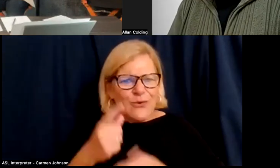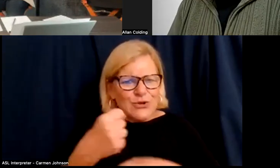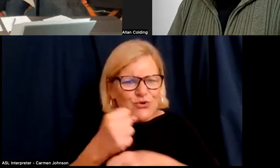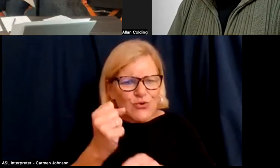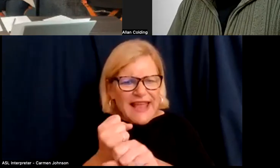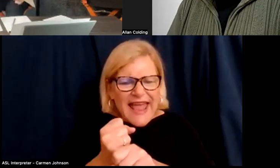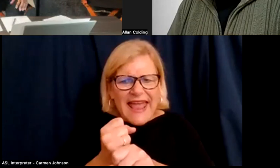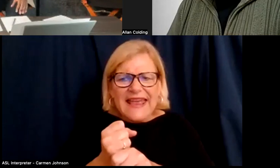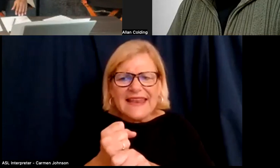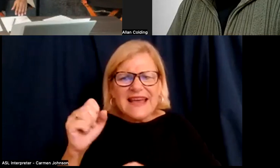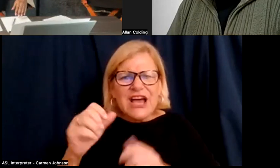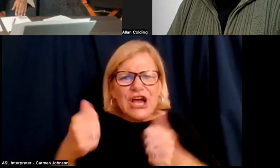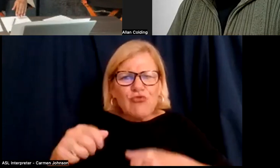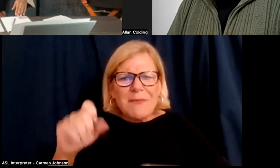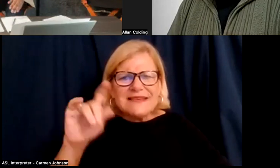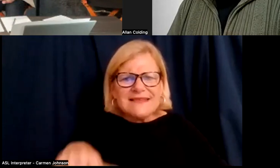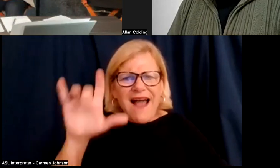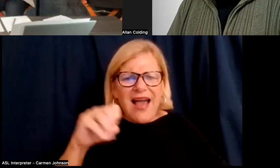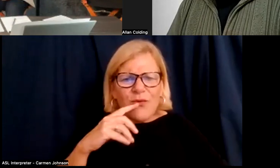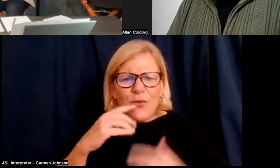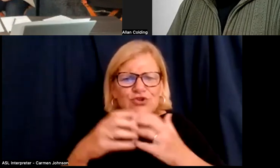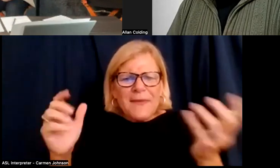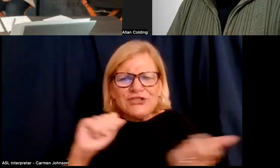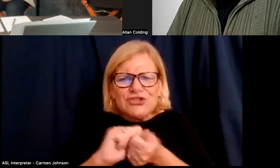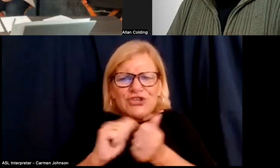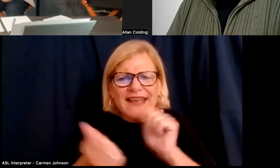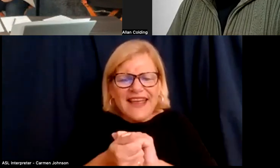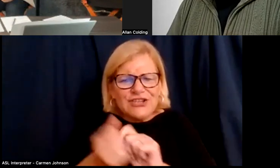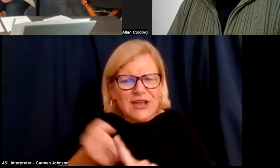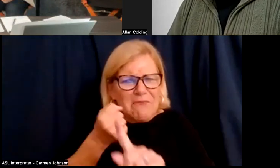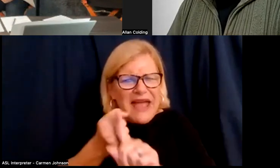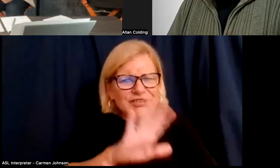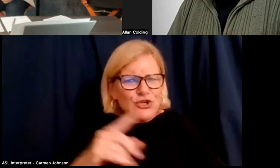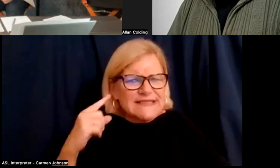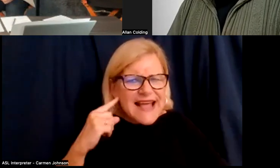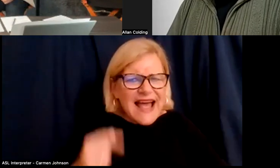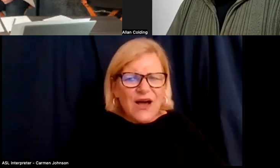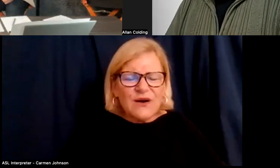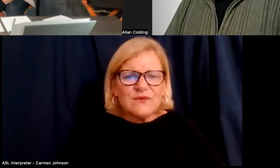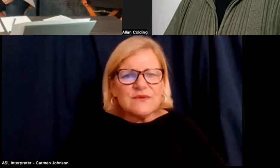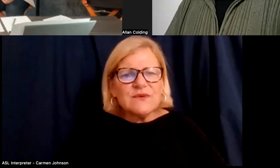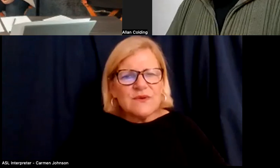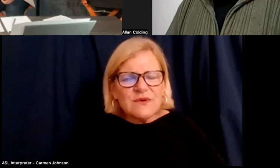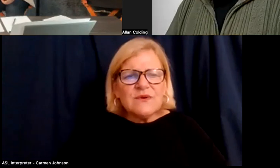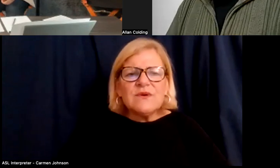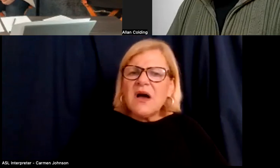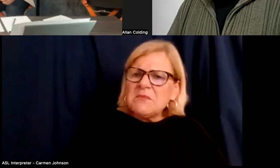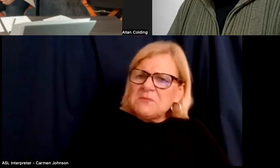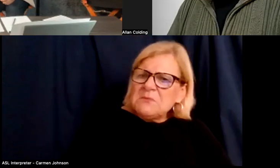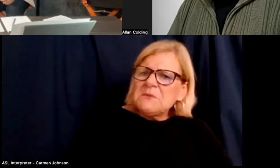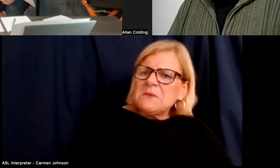a drumming style when there's so much change impacting your sound? Mm.